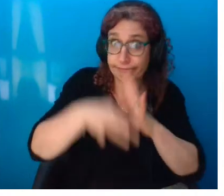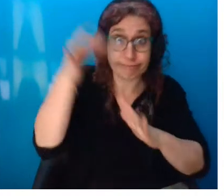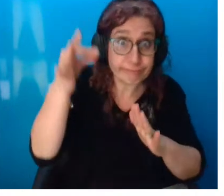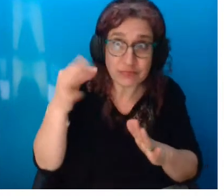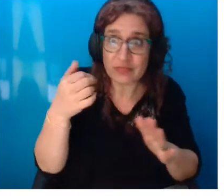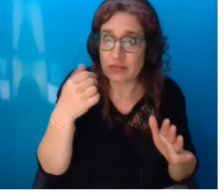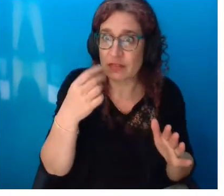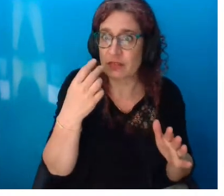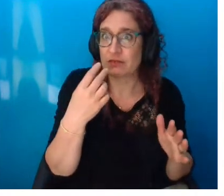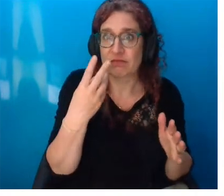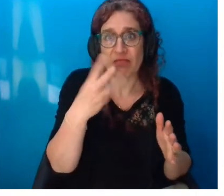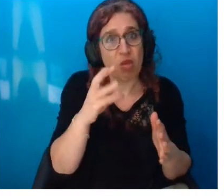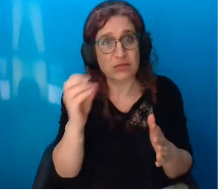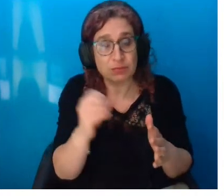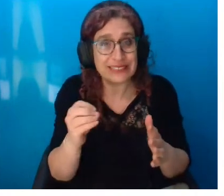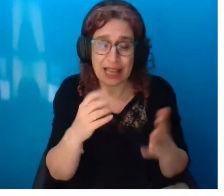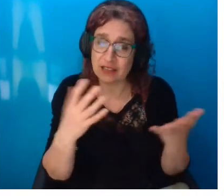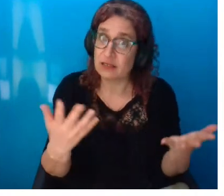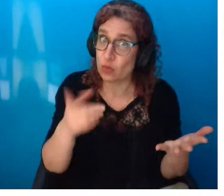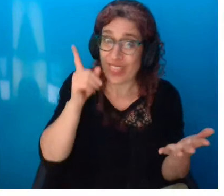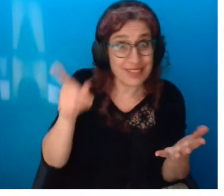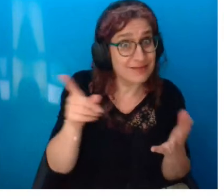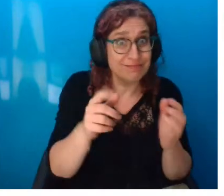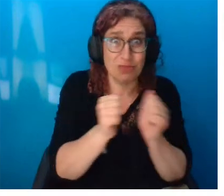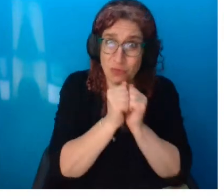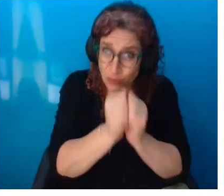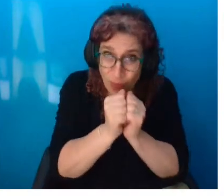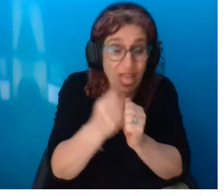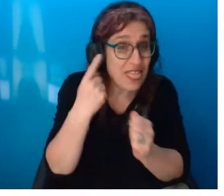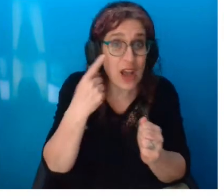is something to think about with everybody who